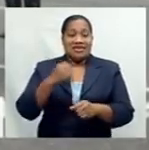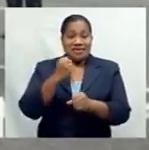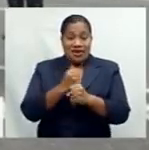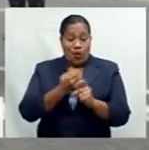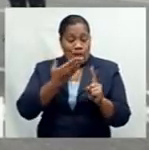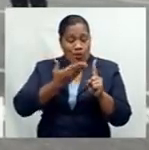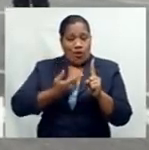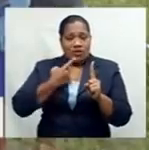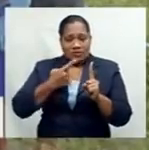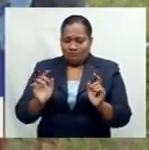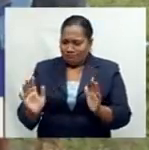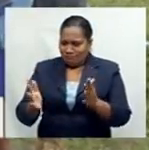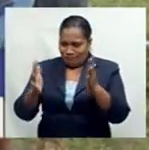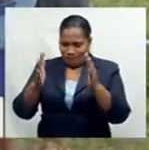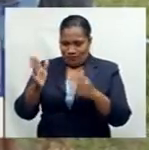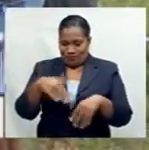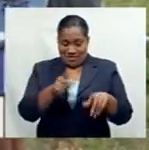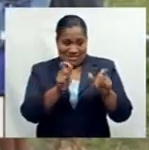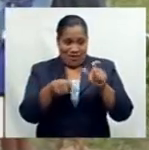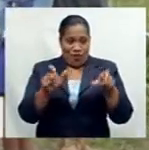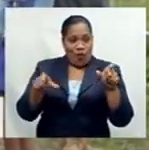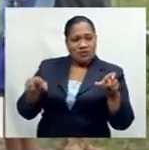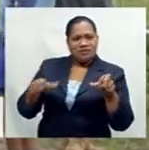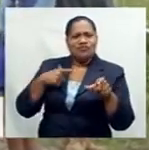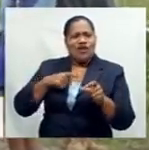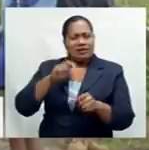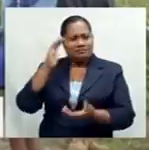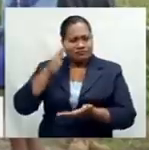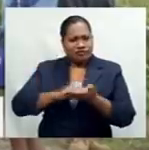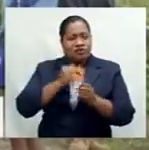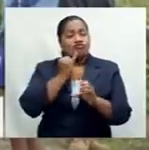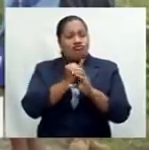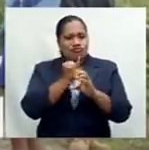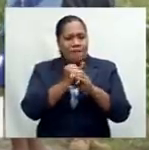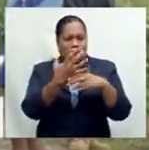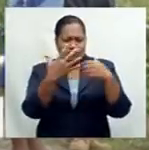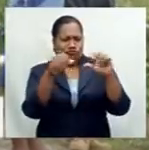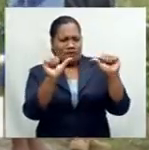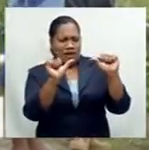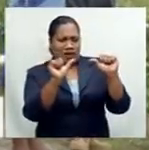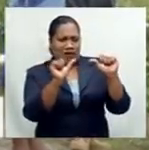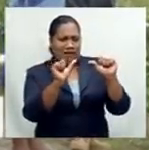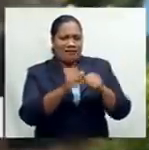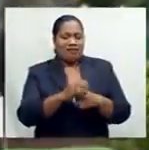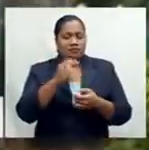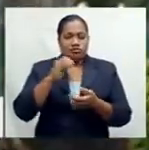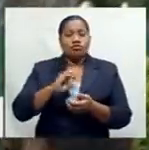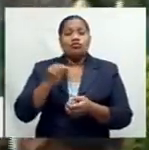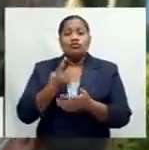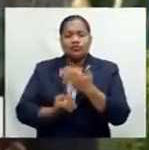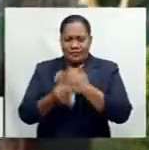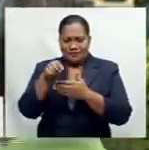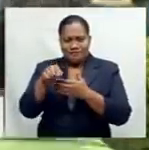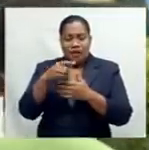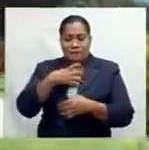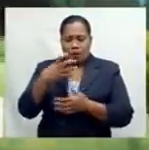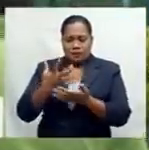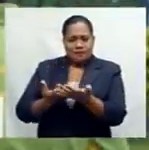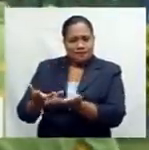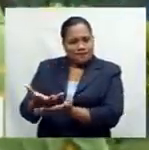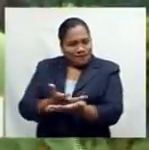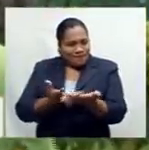of all stakeholders as the reduction in crime was an achievement made possible through increased collaboration. He adds